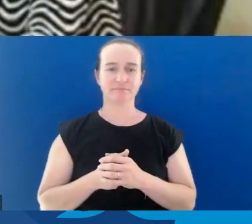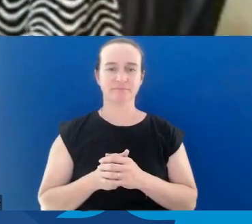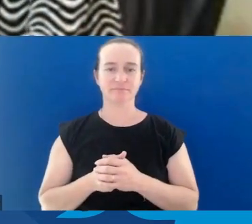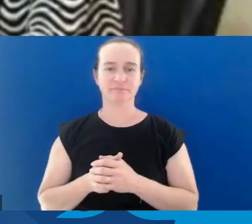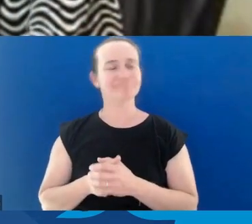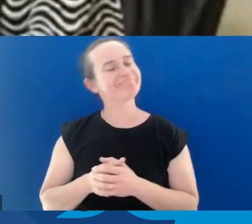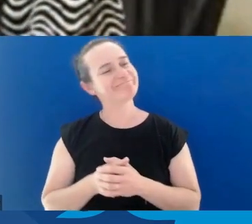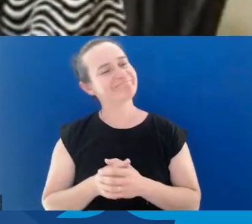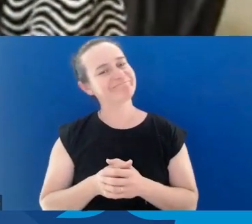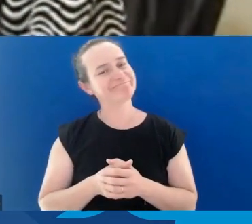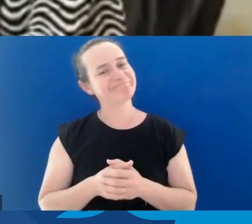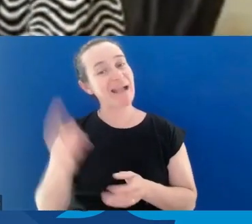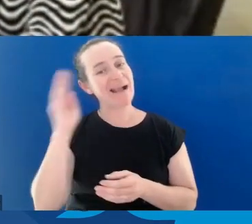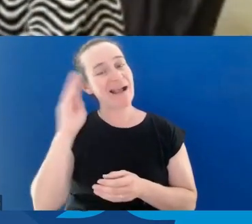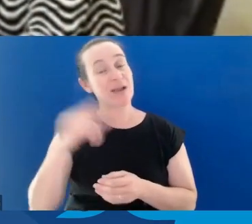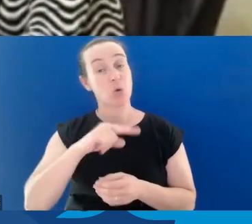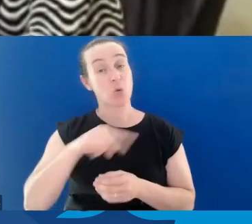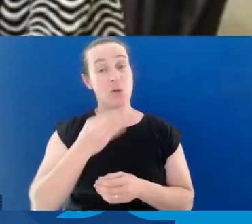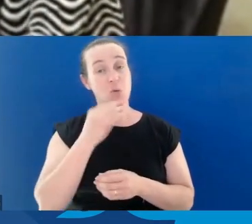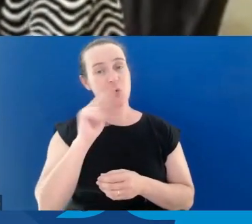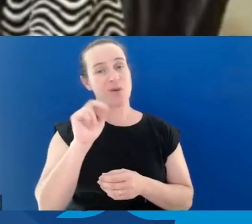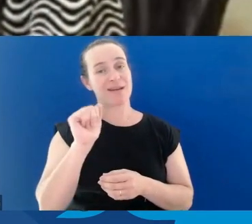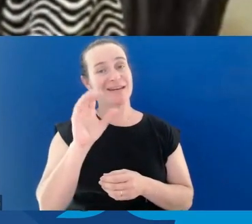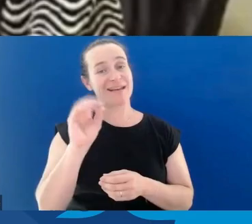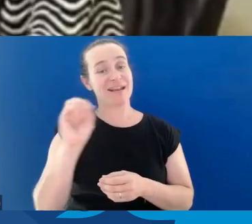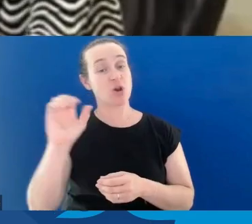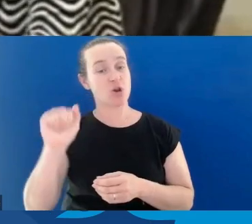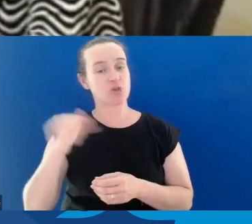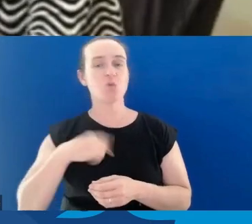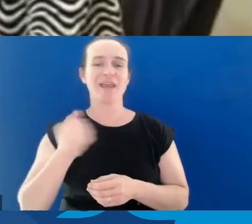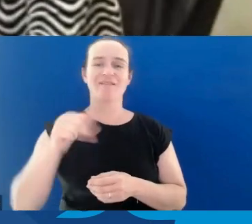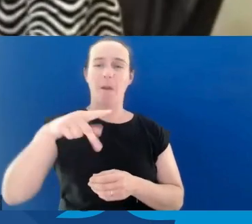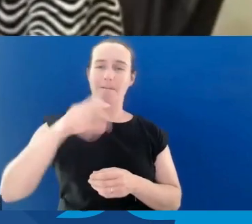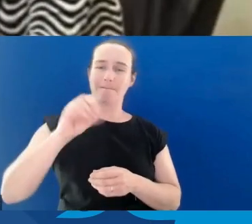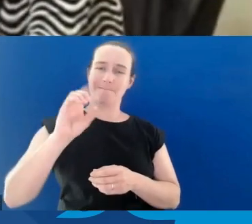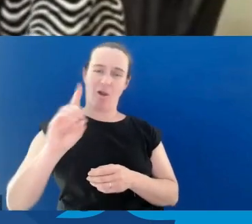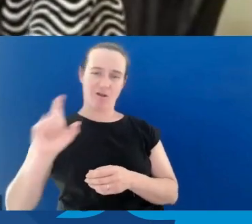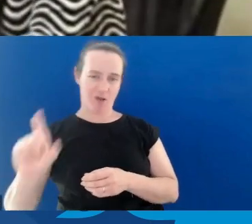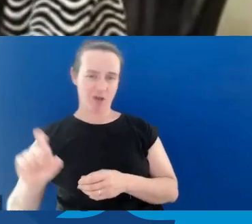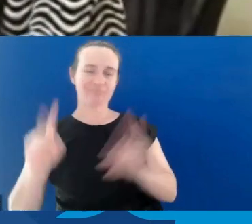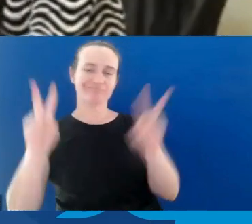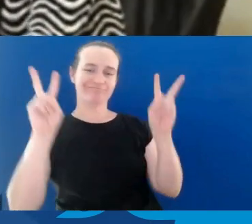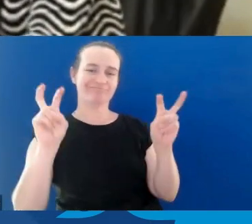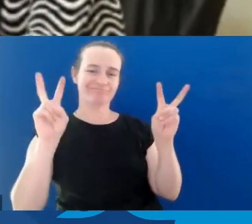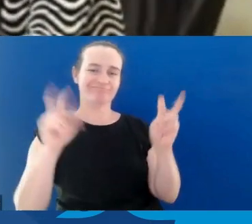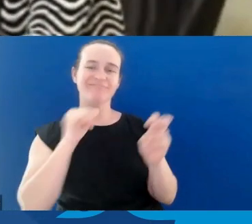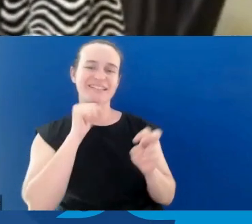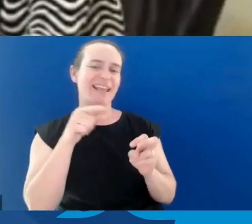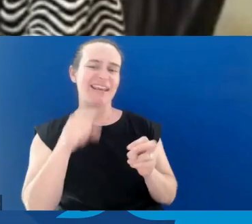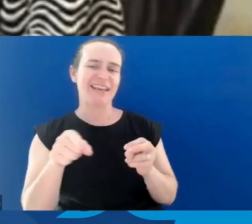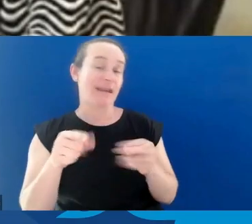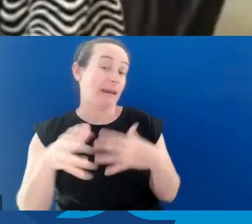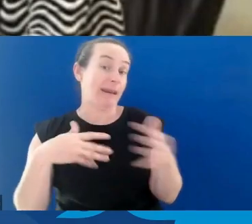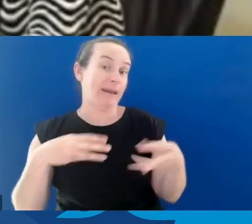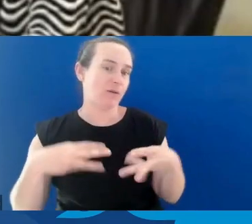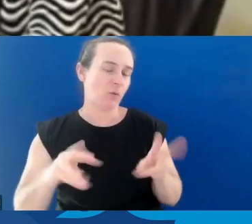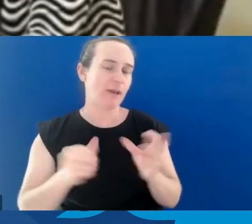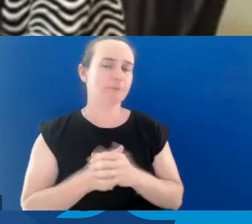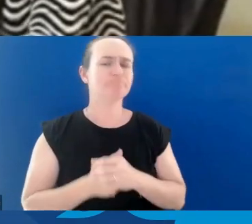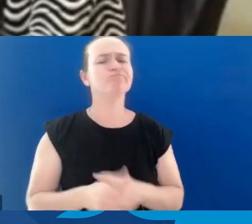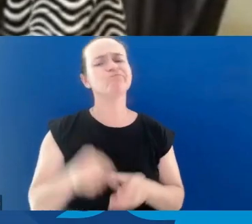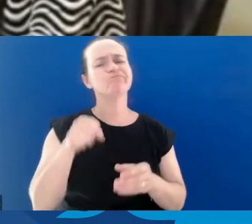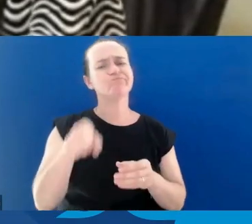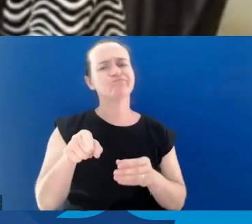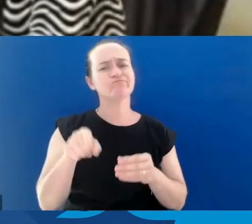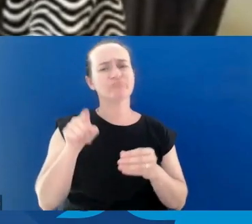Hi, we're NACOSA, and we have a podcast, the NACOSA Say It Anyway. NACOSA is a